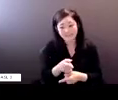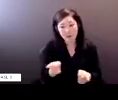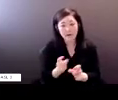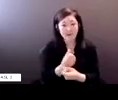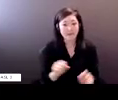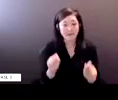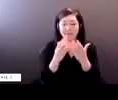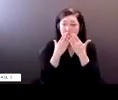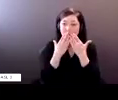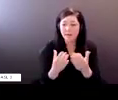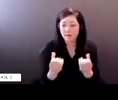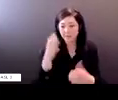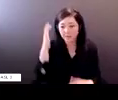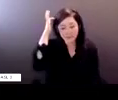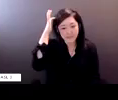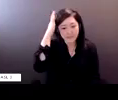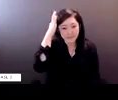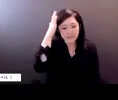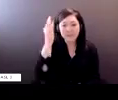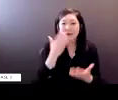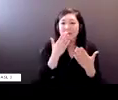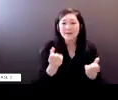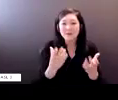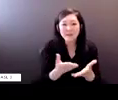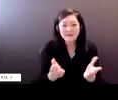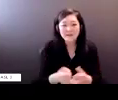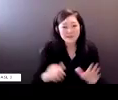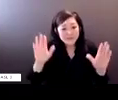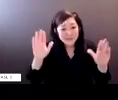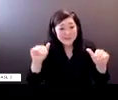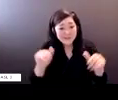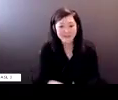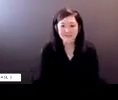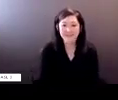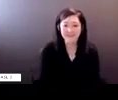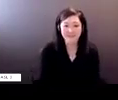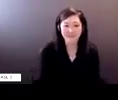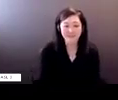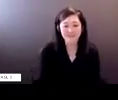Thank you. Thanks so much, Marie. Bye for now, everybody.